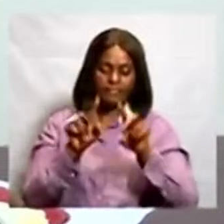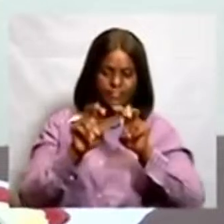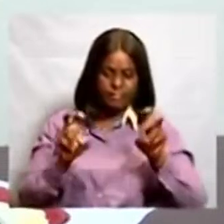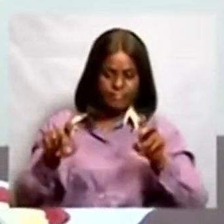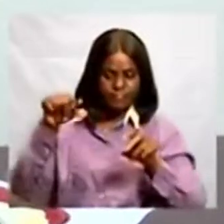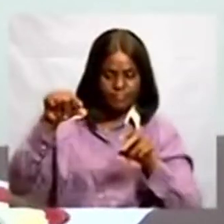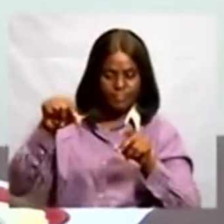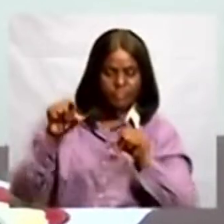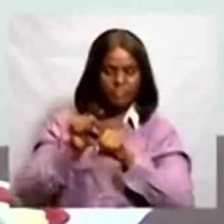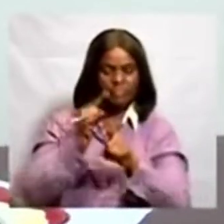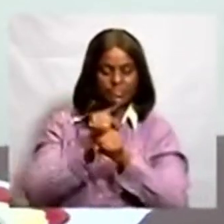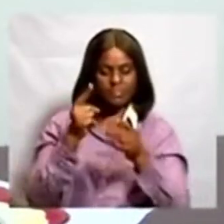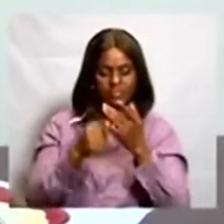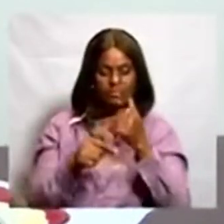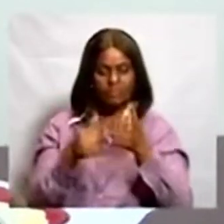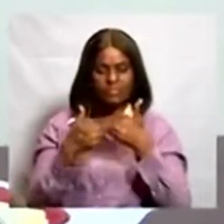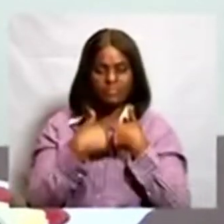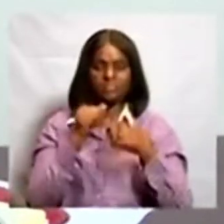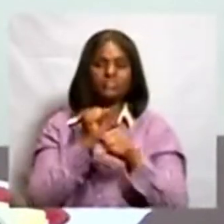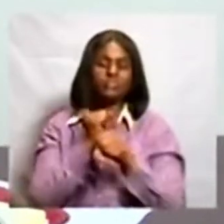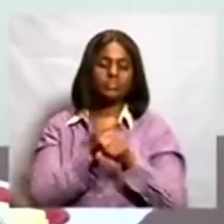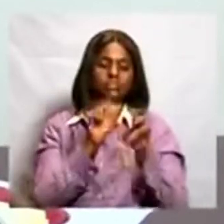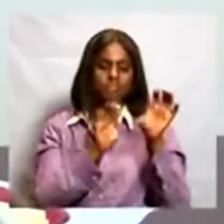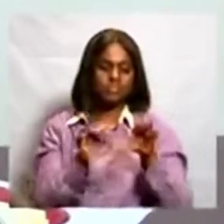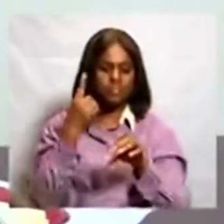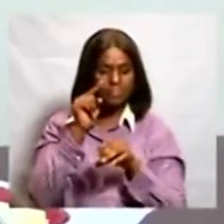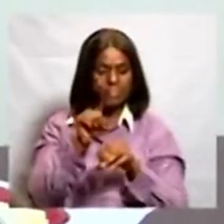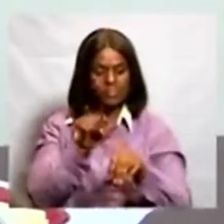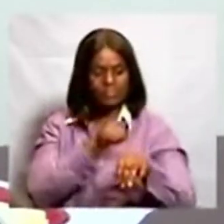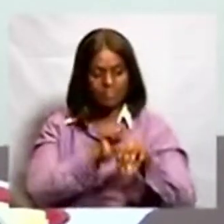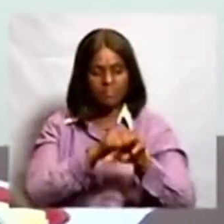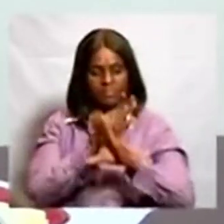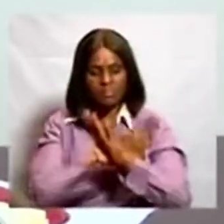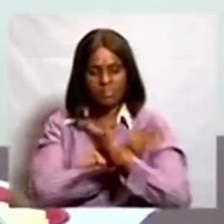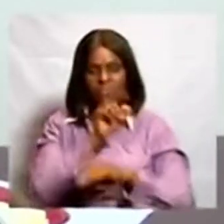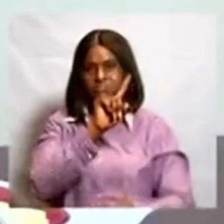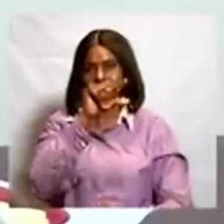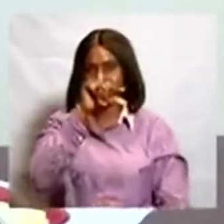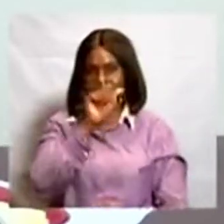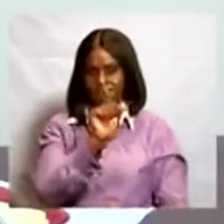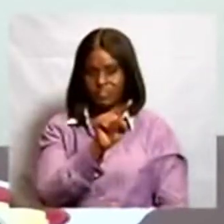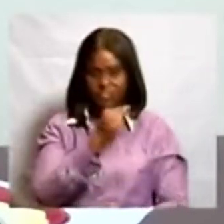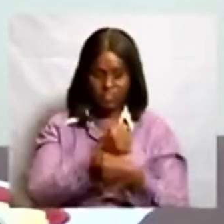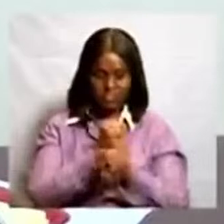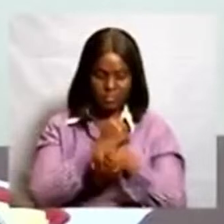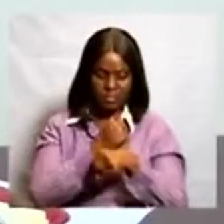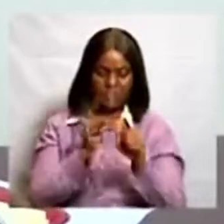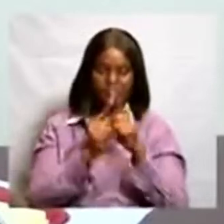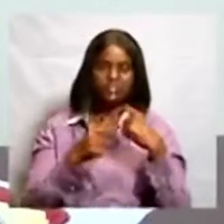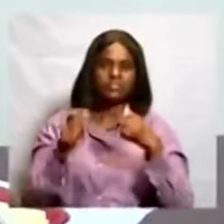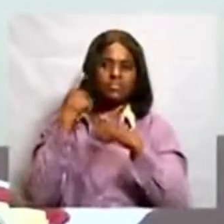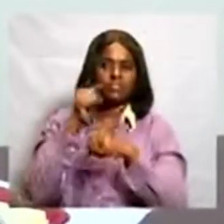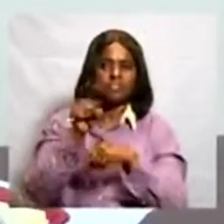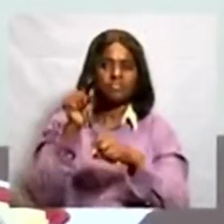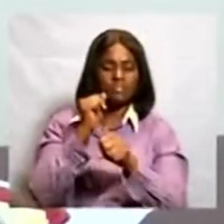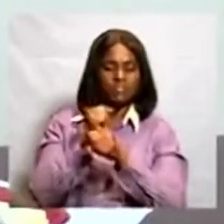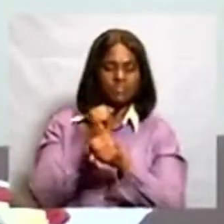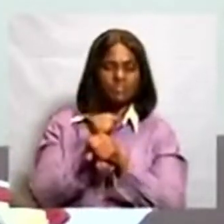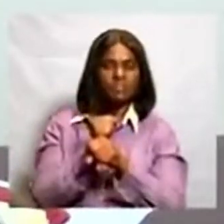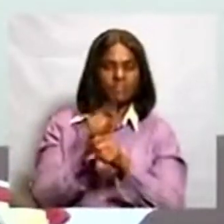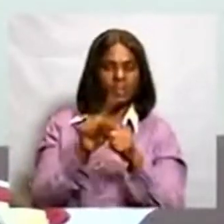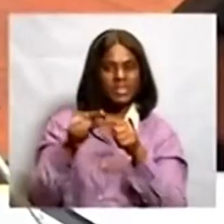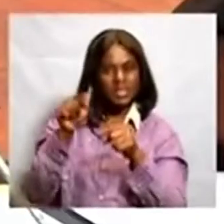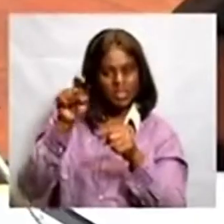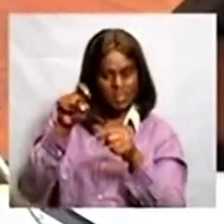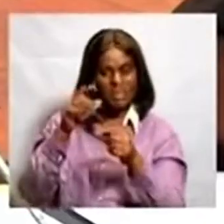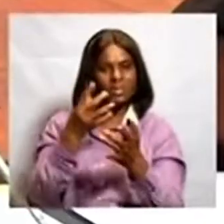qualifications. It's just that they've been doing that for a long time, even before ZACWA was created, and it's been a challenge for them to let go. But they read one